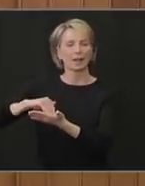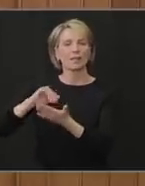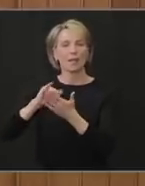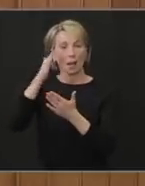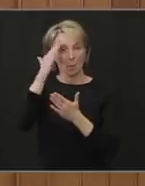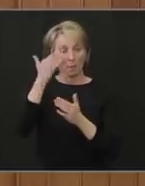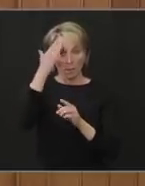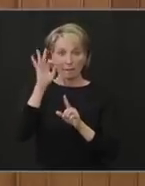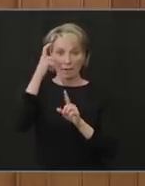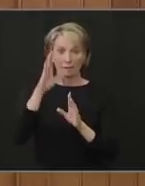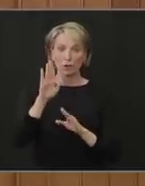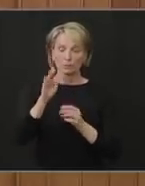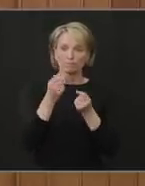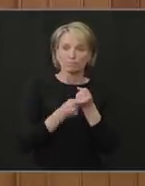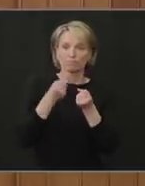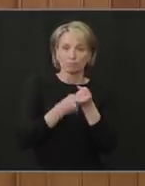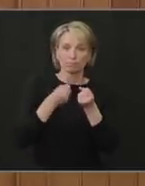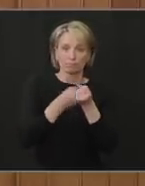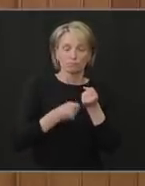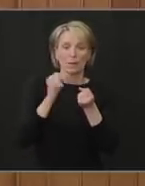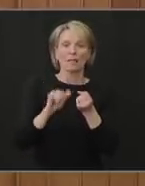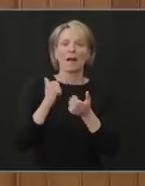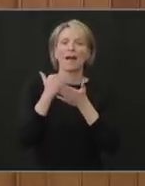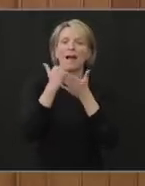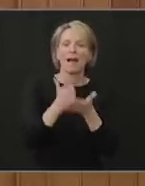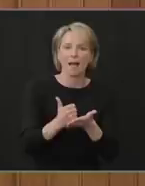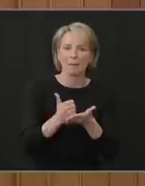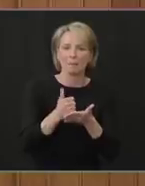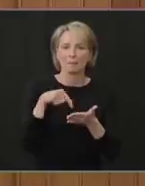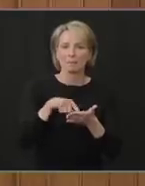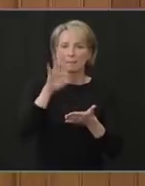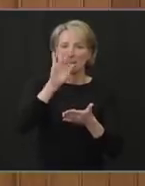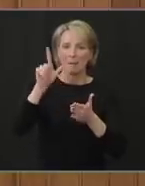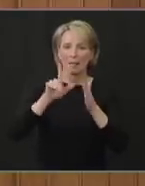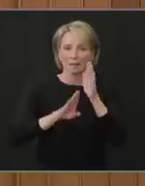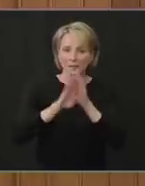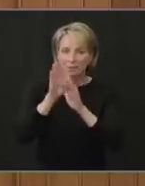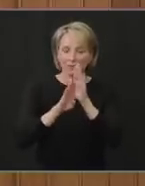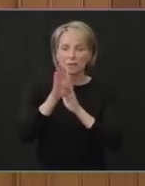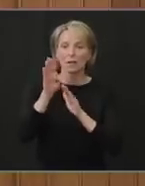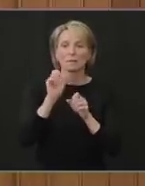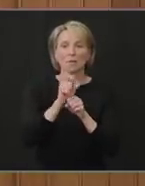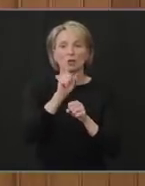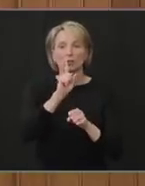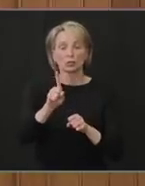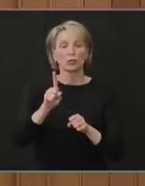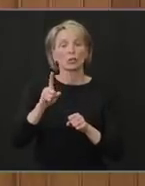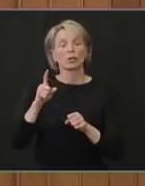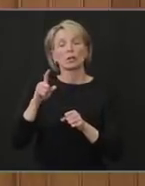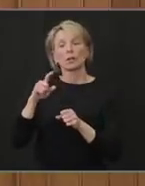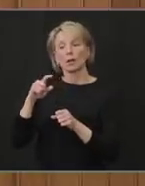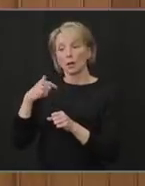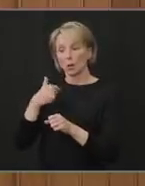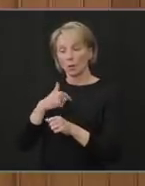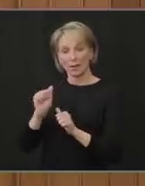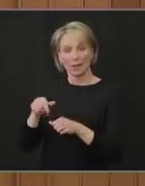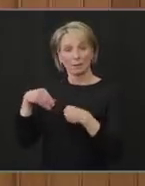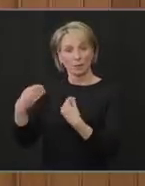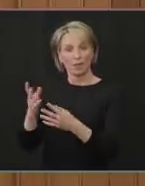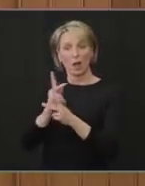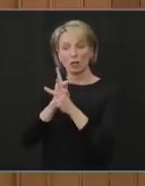that led to this bill ending up in a place where it provides not loans that need to be